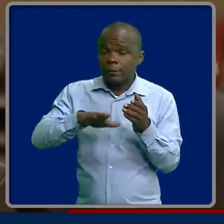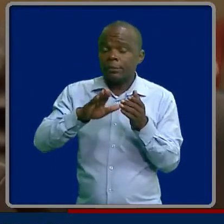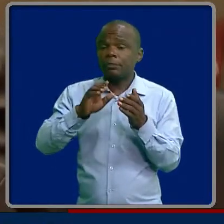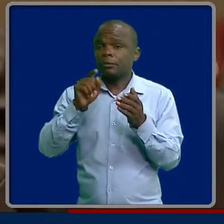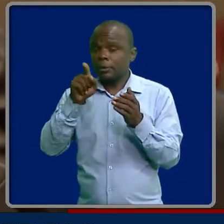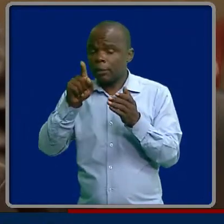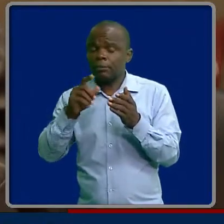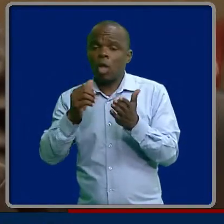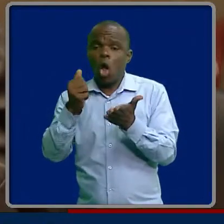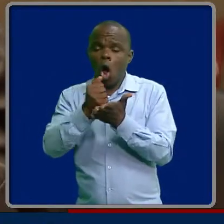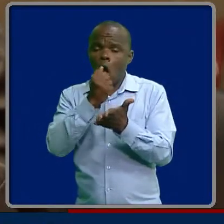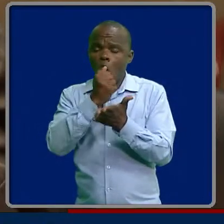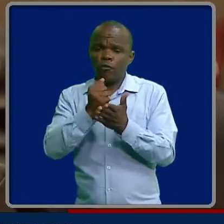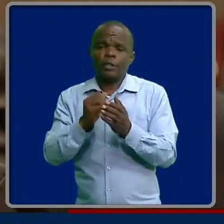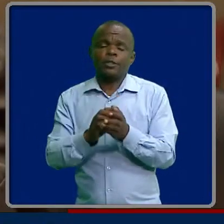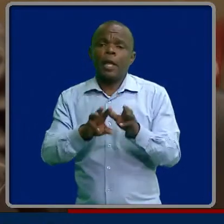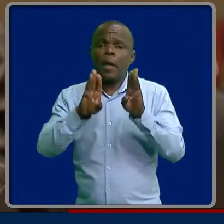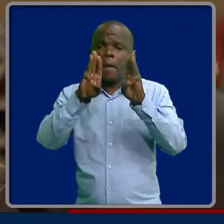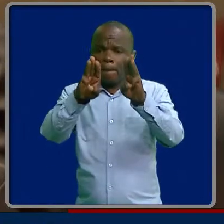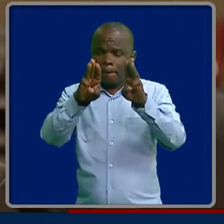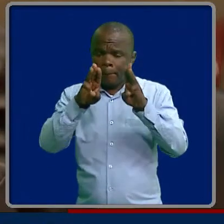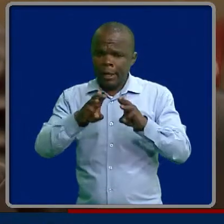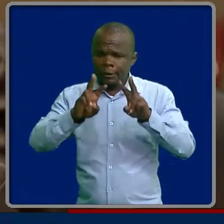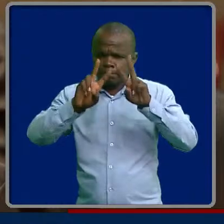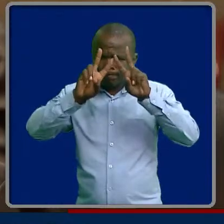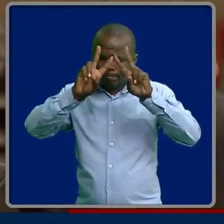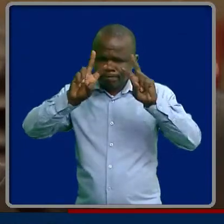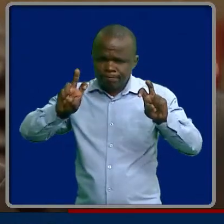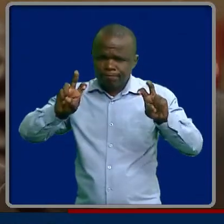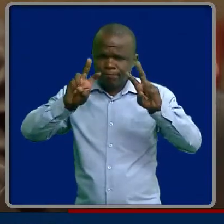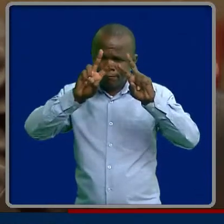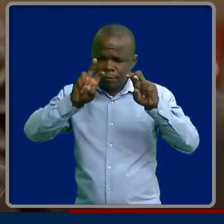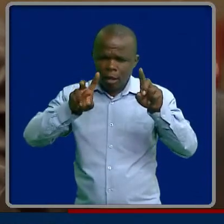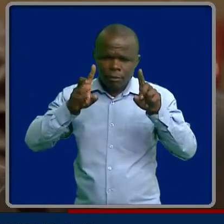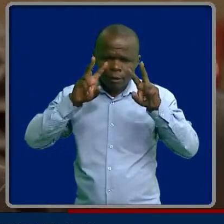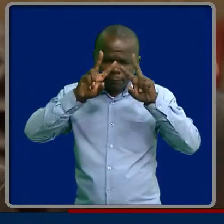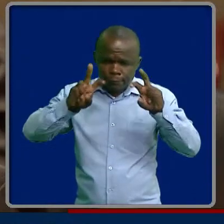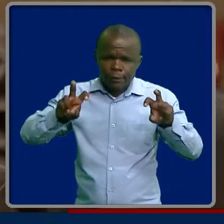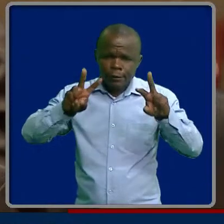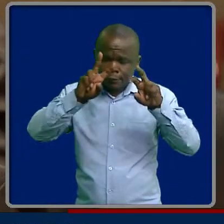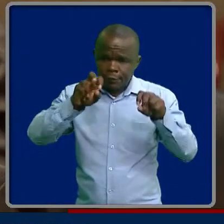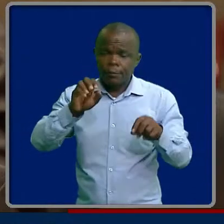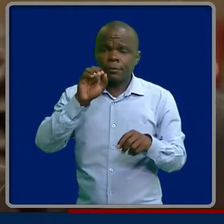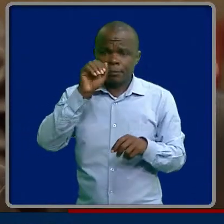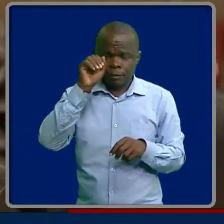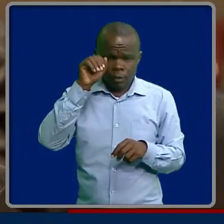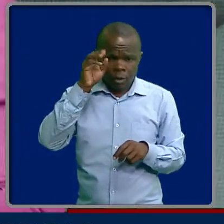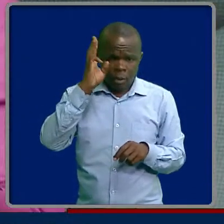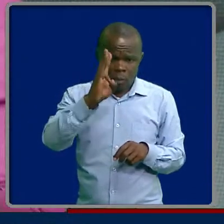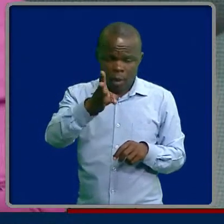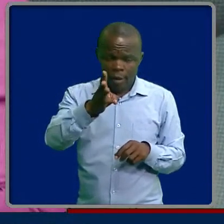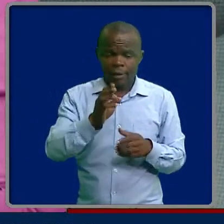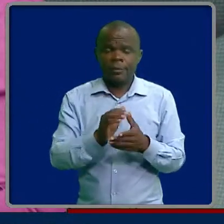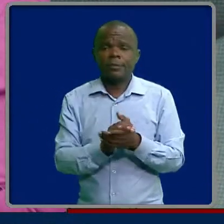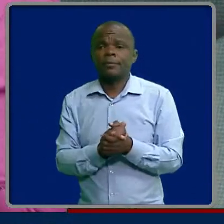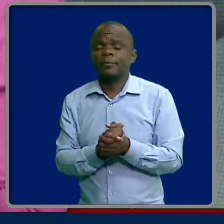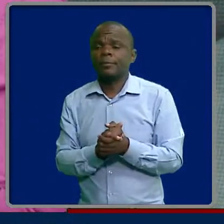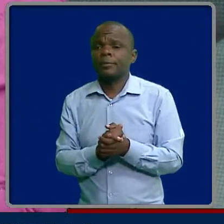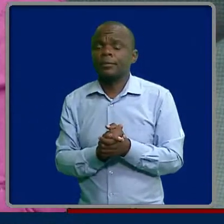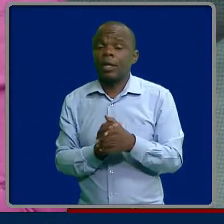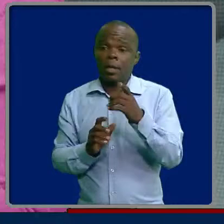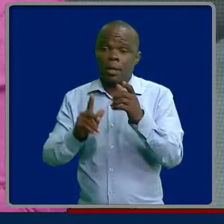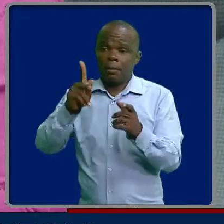the sites. He says it is important for the ministry not to commit funds if there are no released documents. The